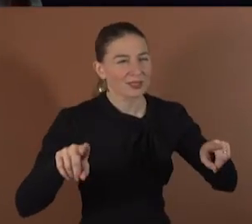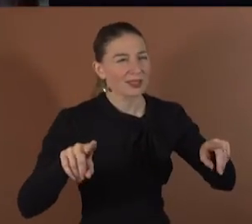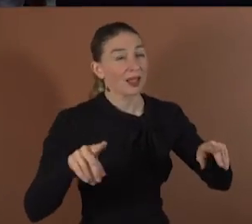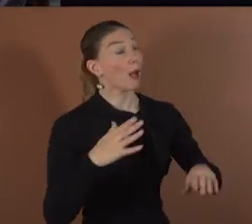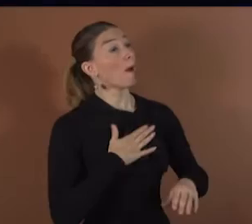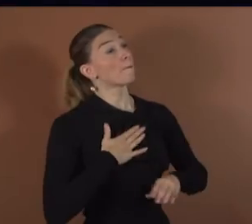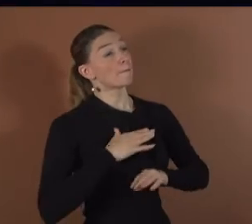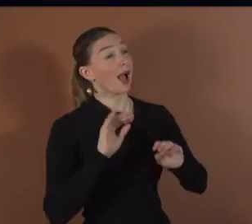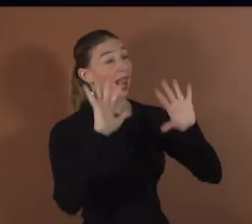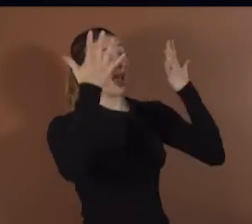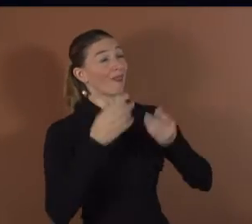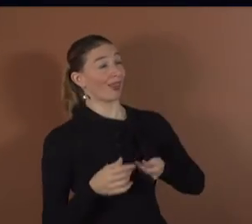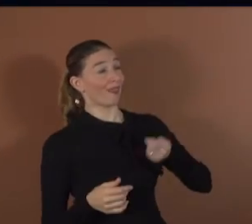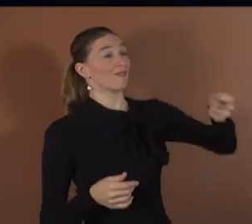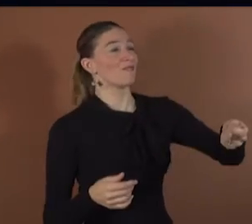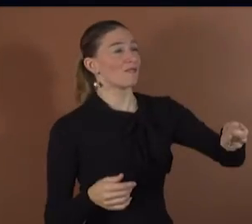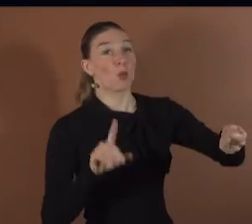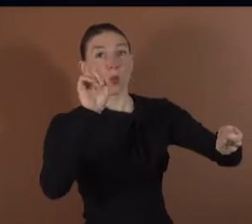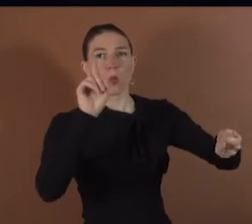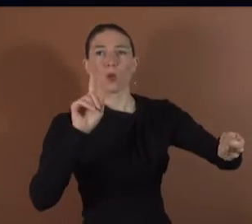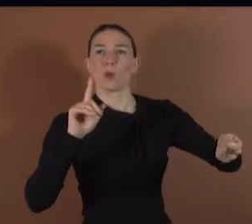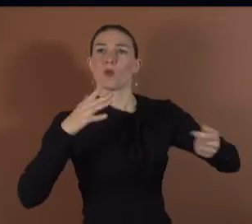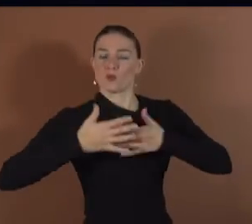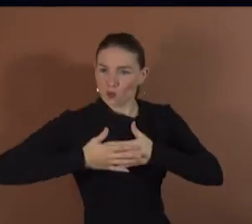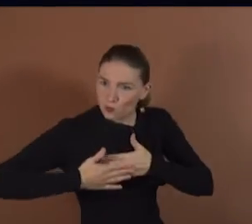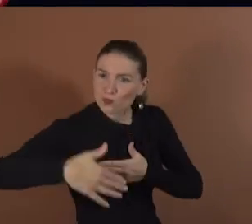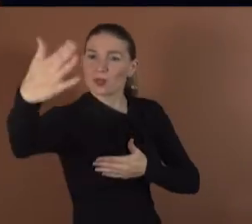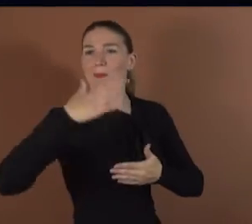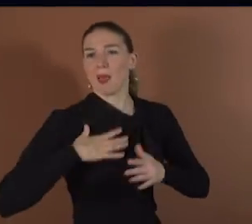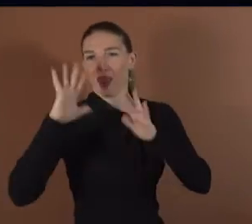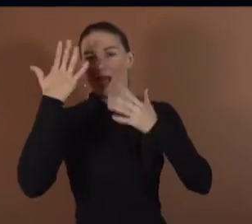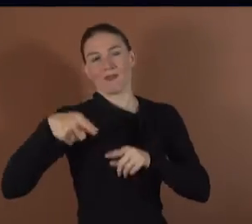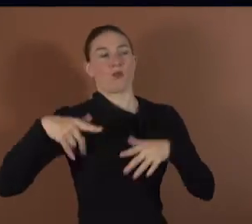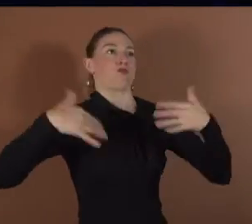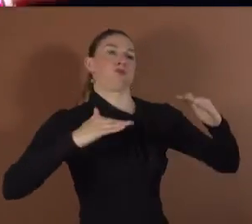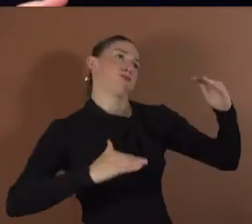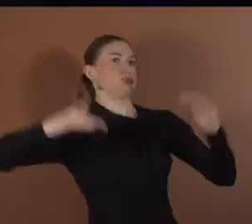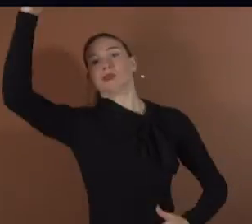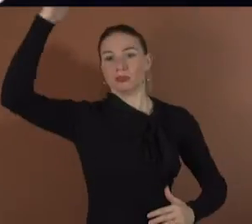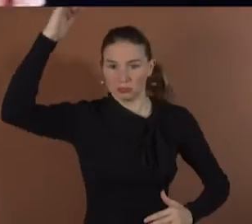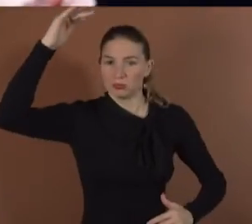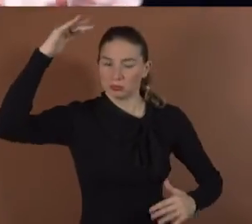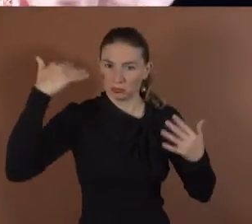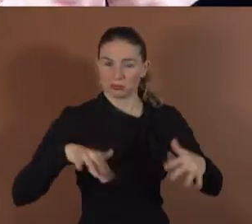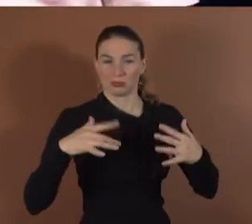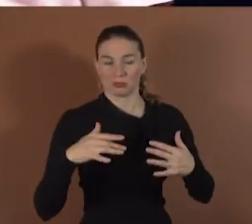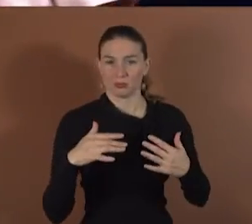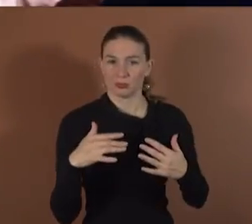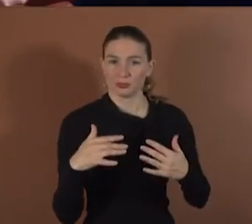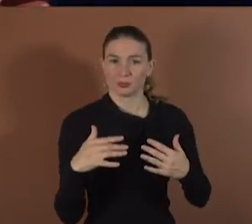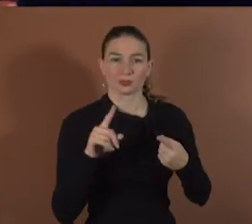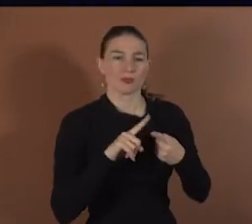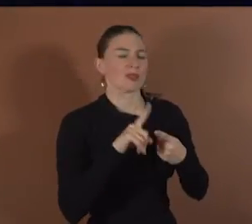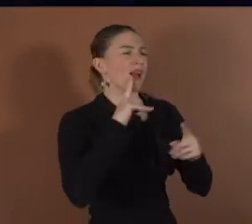is critically important. He was saying that the struggle for justice, social justice, economic justice, environmental justice, gender